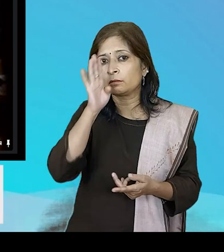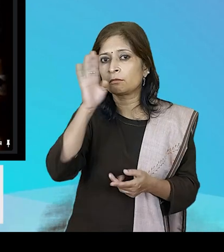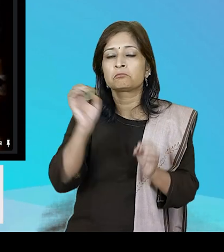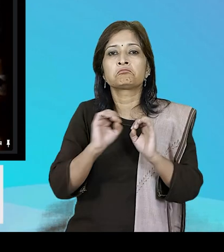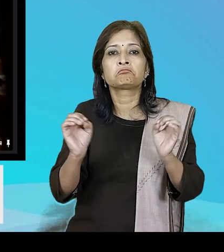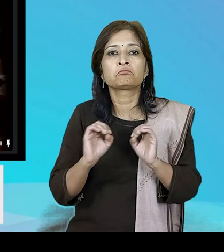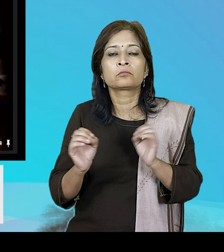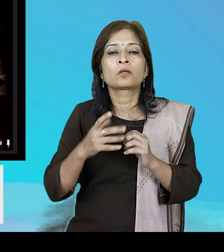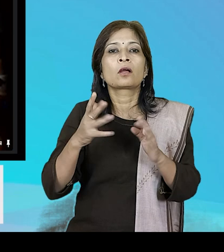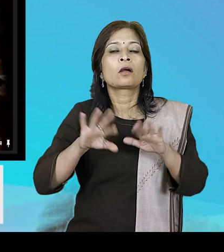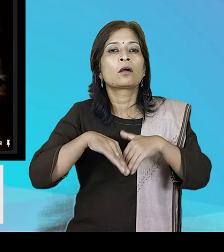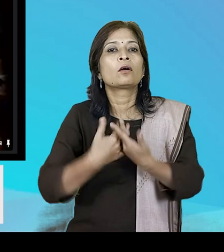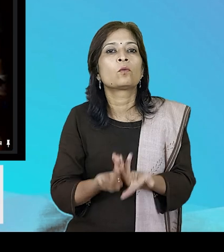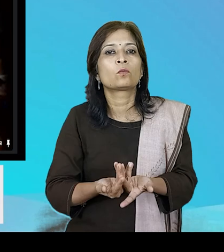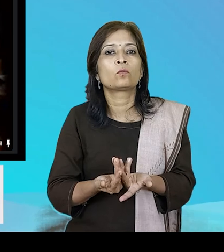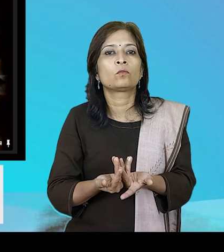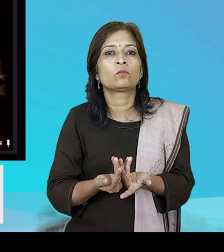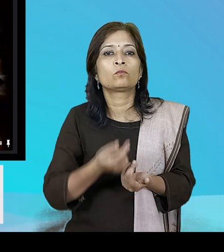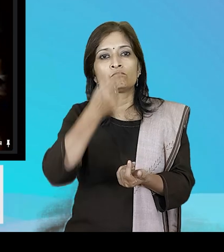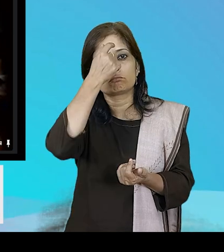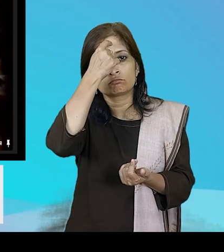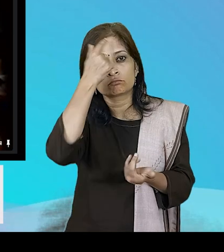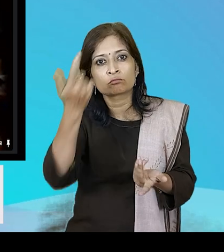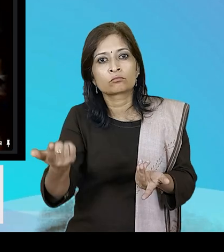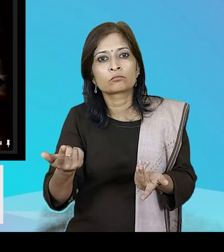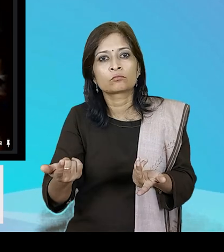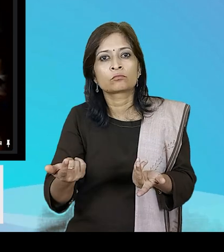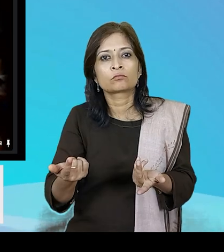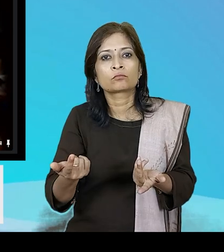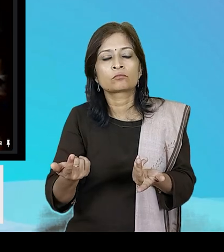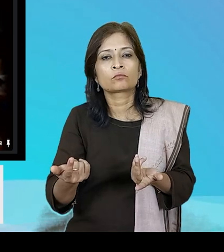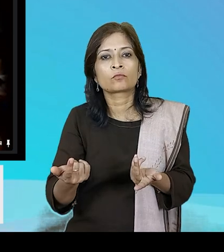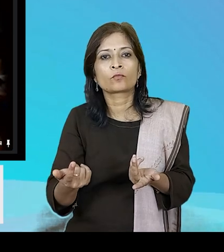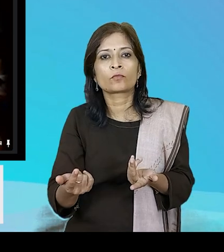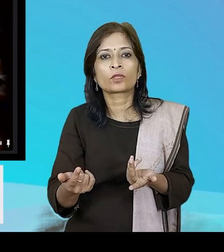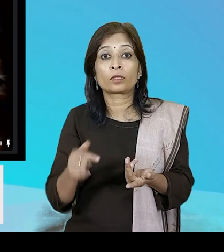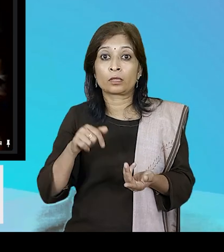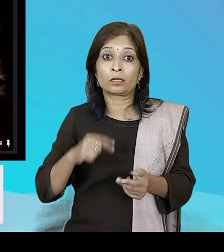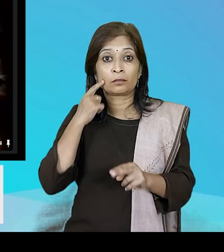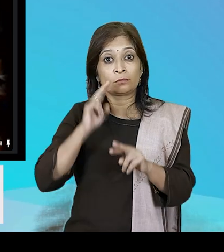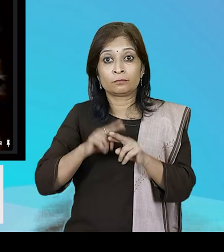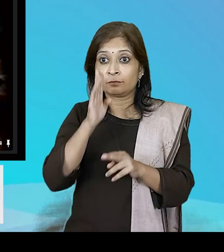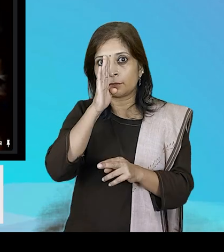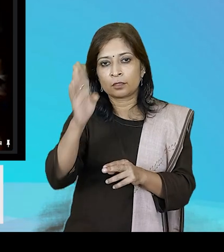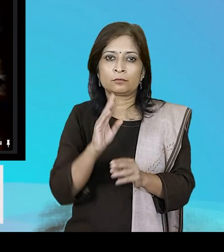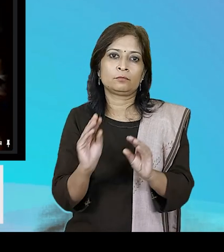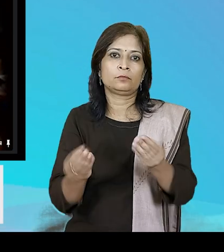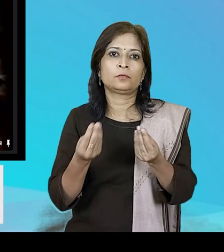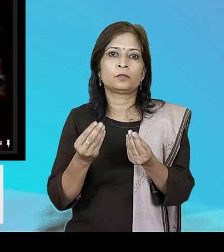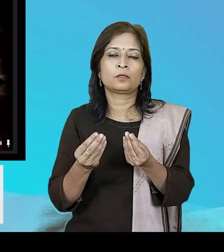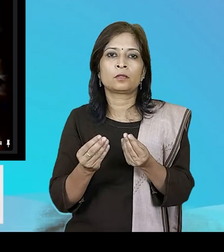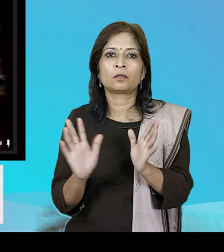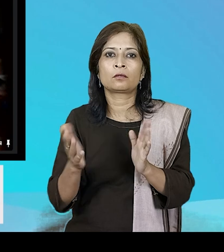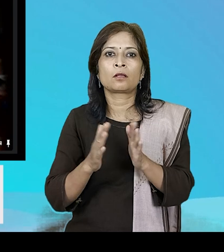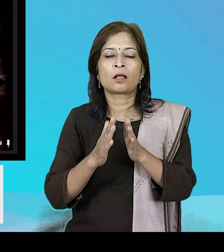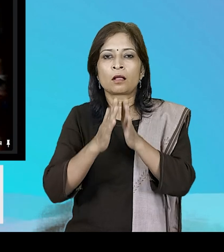not Mm-hmm. reaching out to you. And it is creating this sort of information gap which